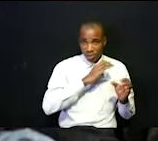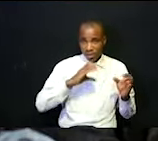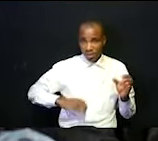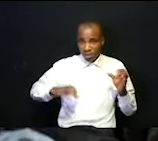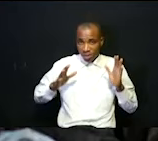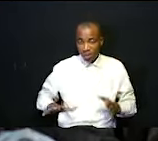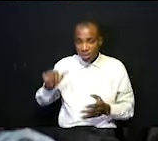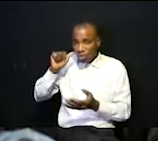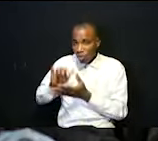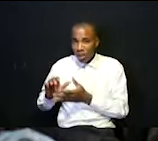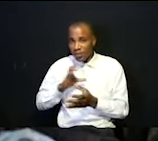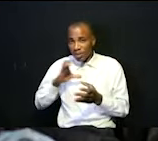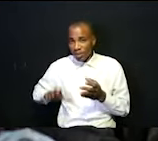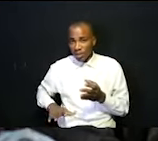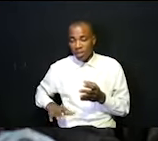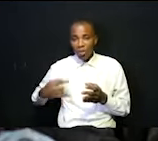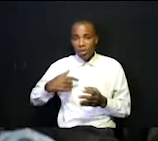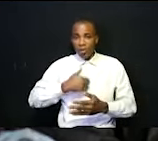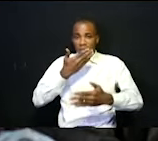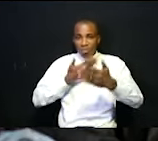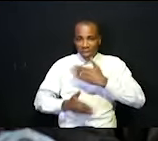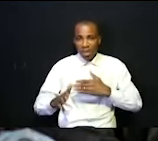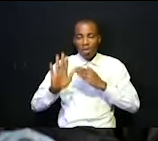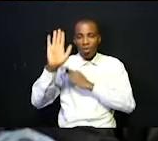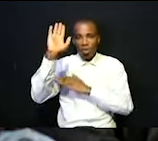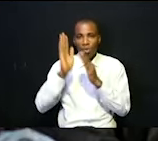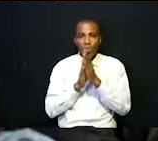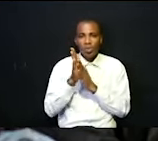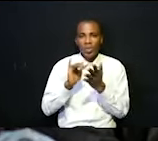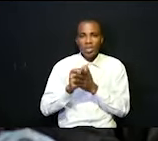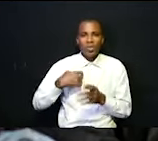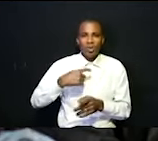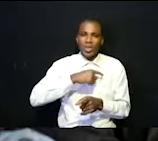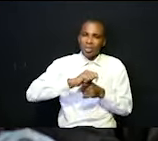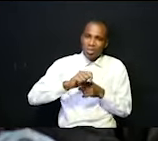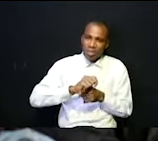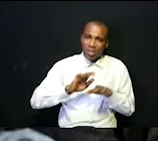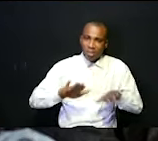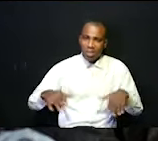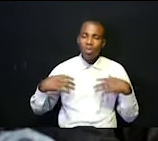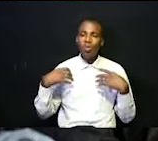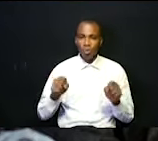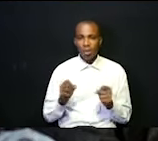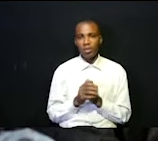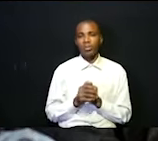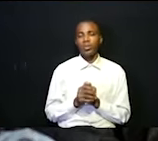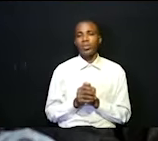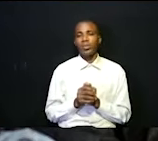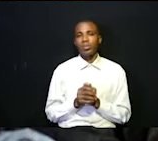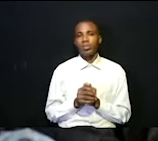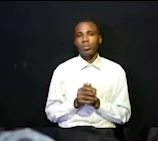Your unyankupon, every fiano, a unyamisompa, any more fra, what it won't, a unyamisromu. Ah, so be free our room. Now, this